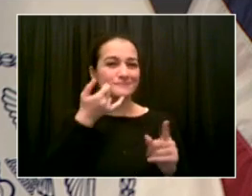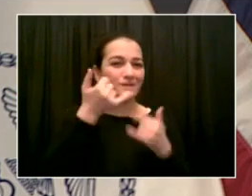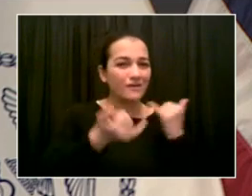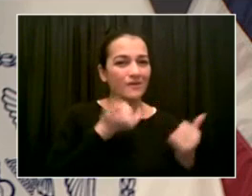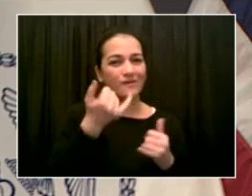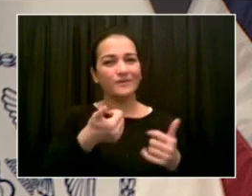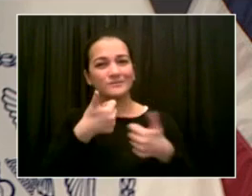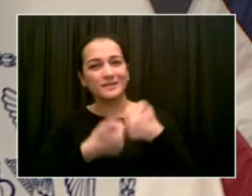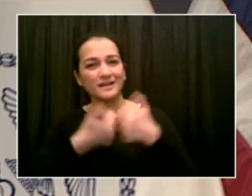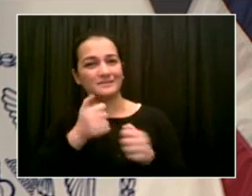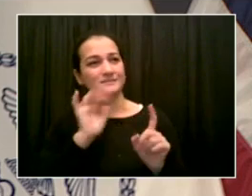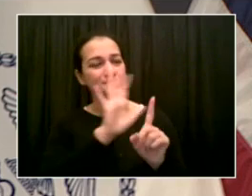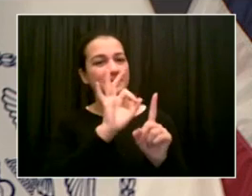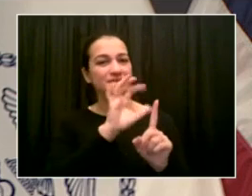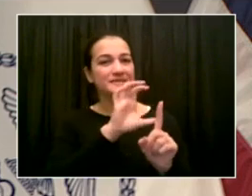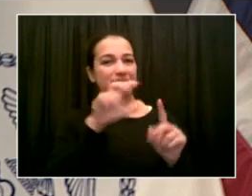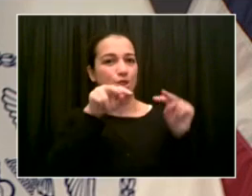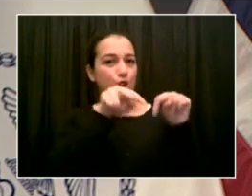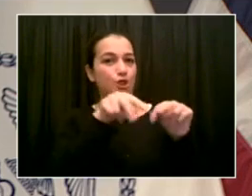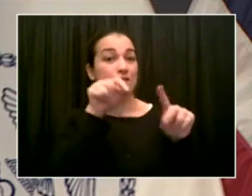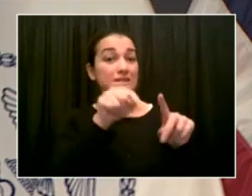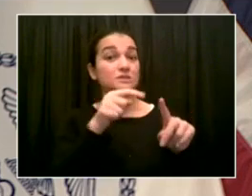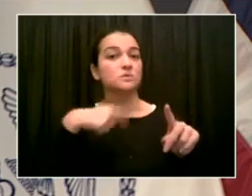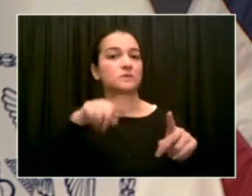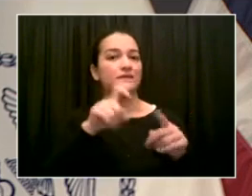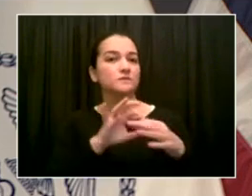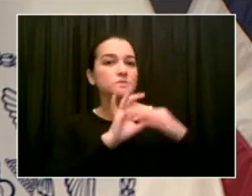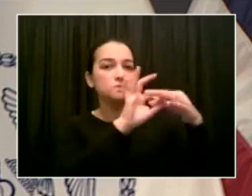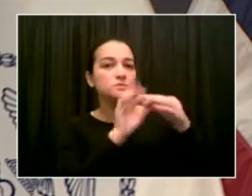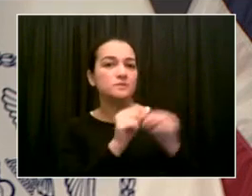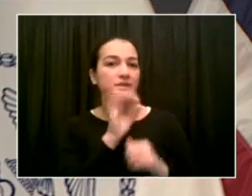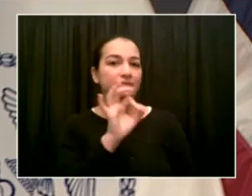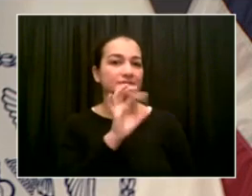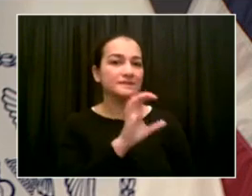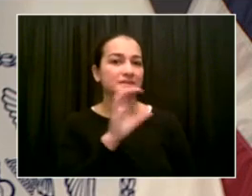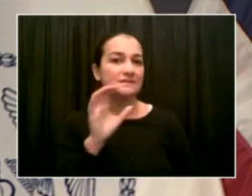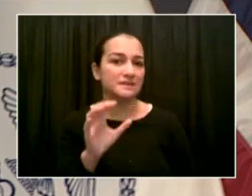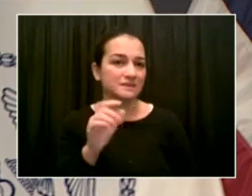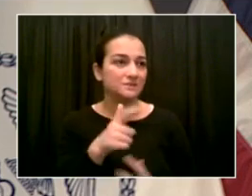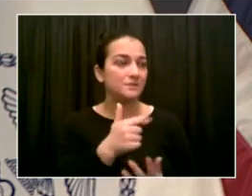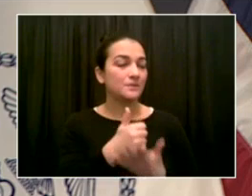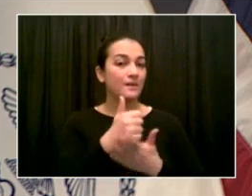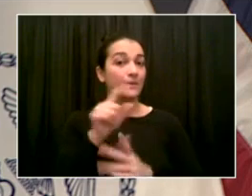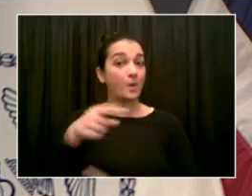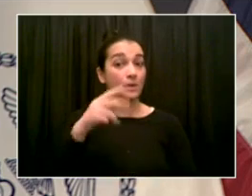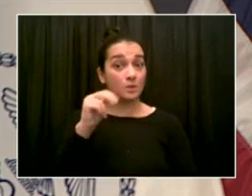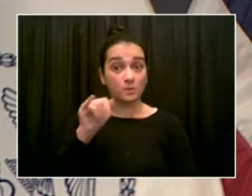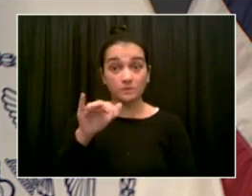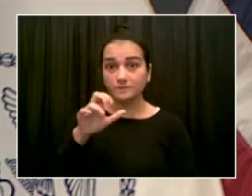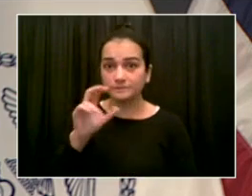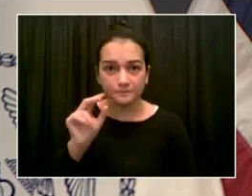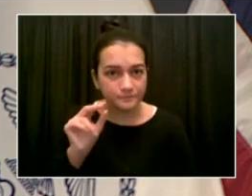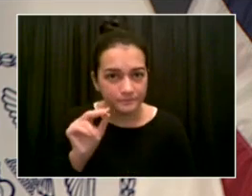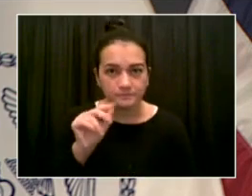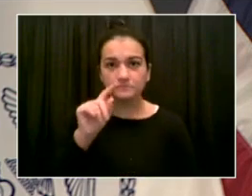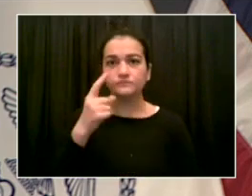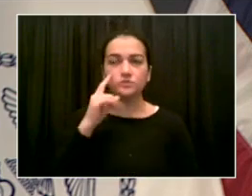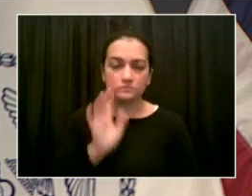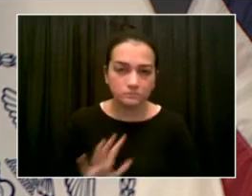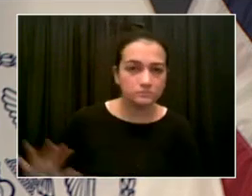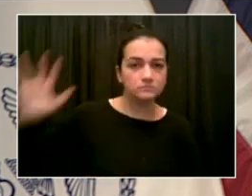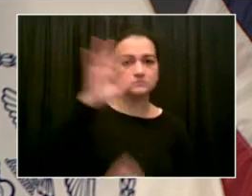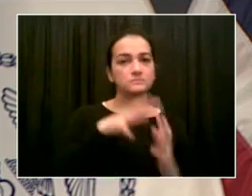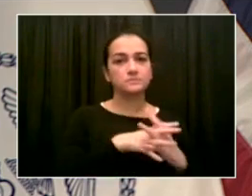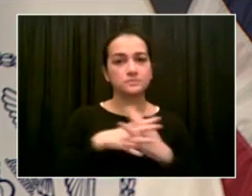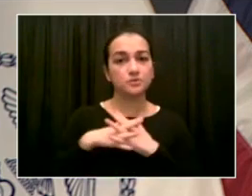it national, and a lot of this has crystallized around the approach to a new phone number, 988, which the FCC has now decided